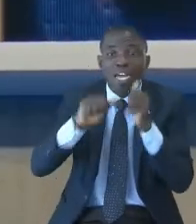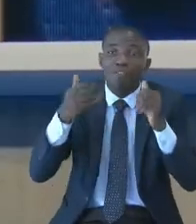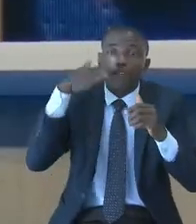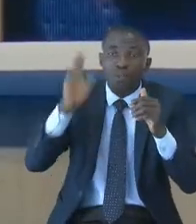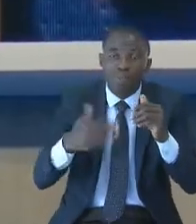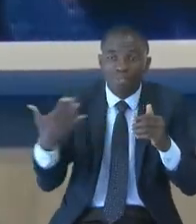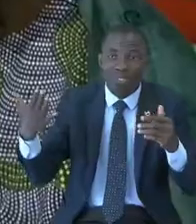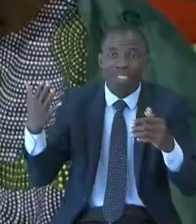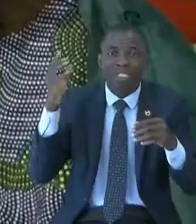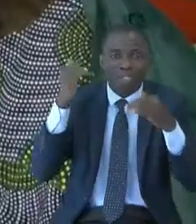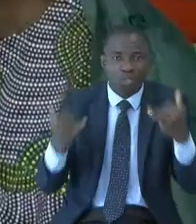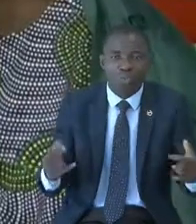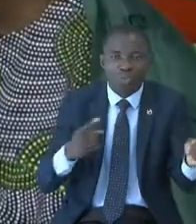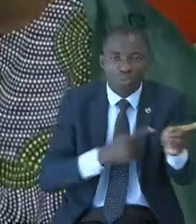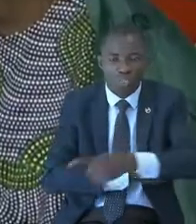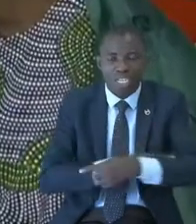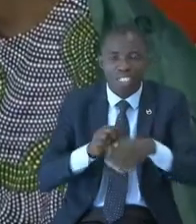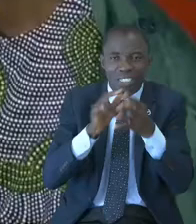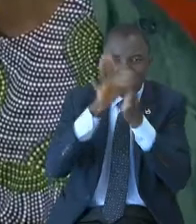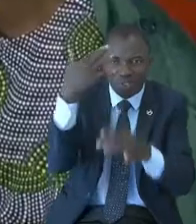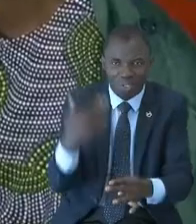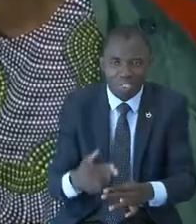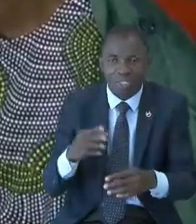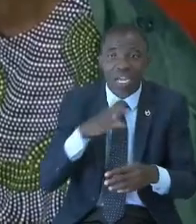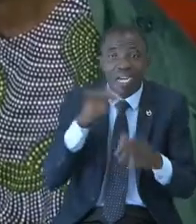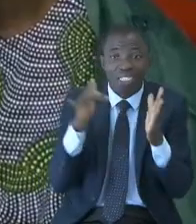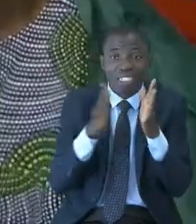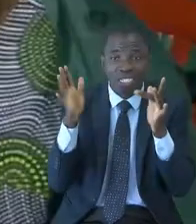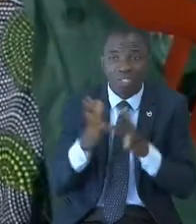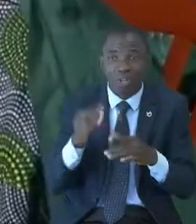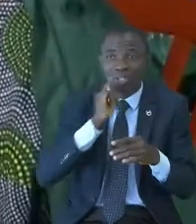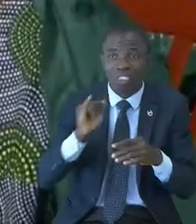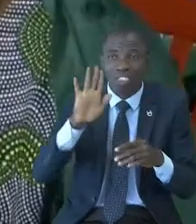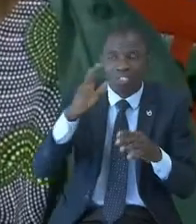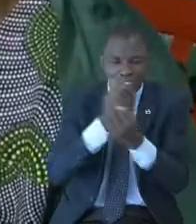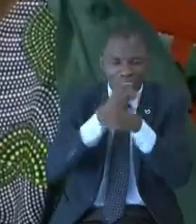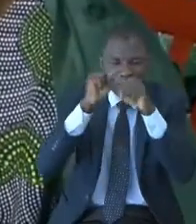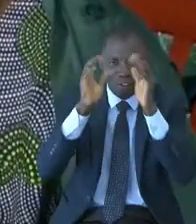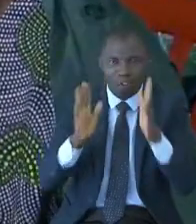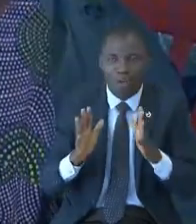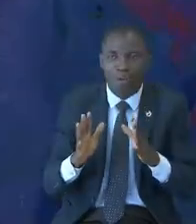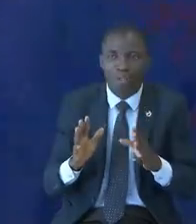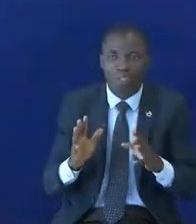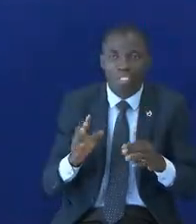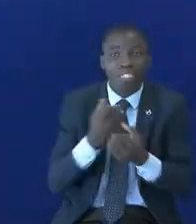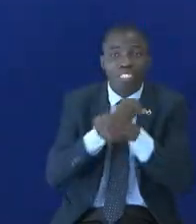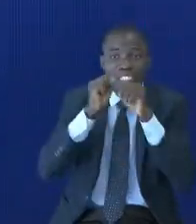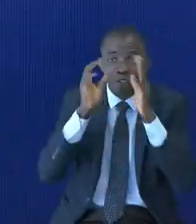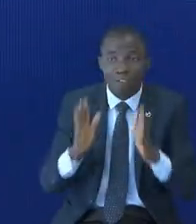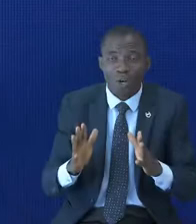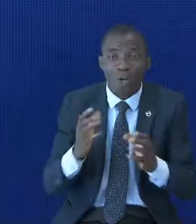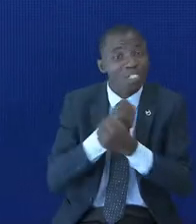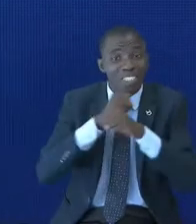in Jesus' name. And Jesus is your Savior. Savior,